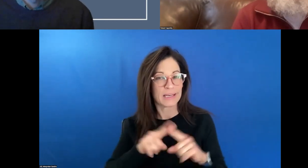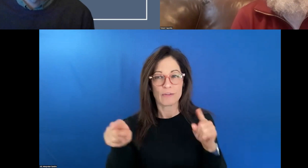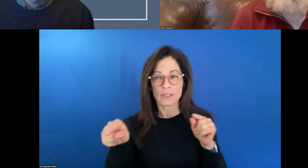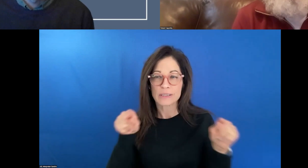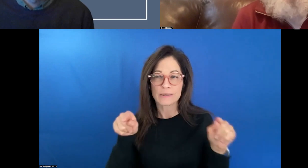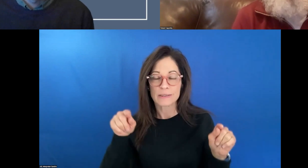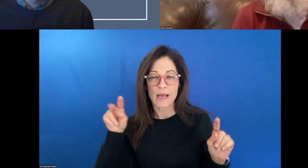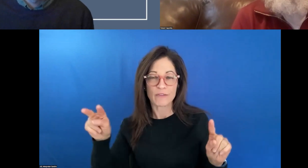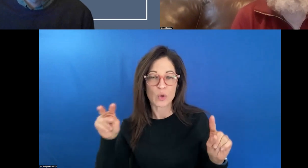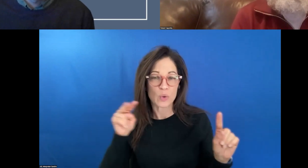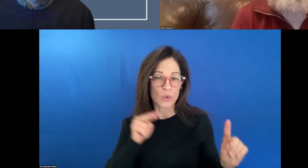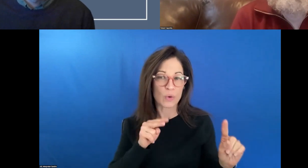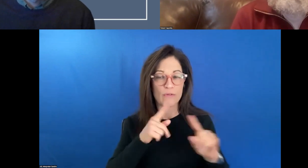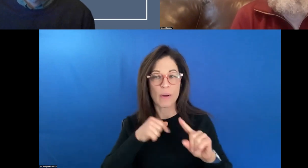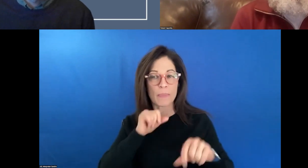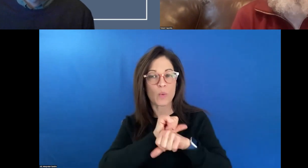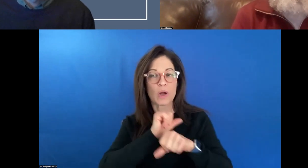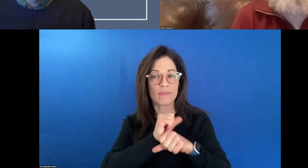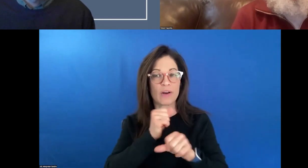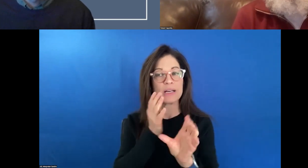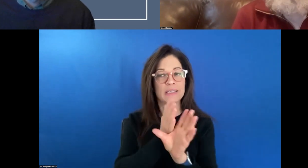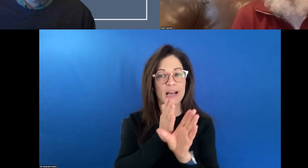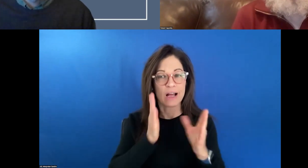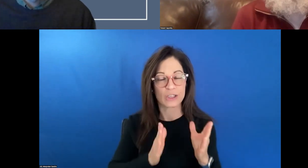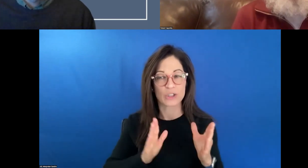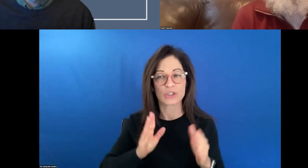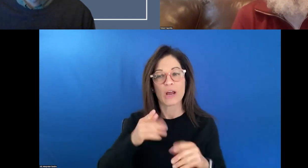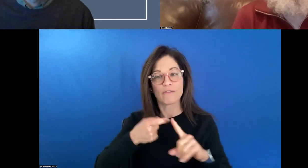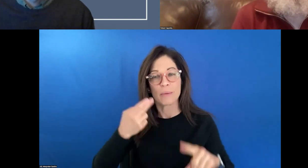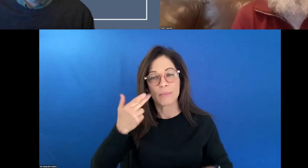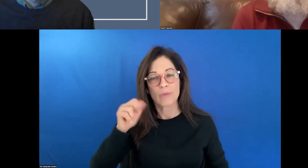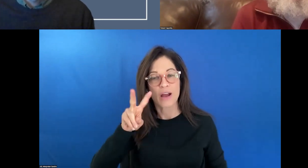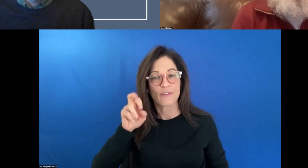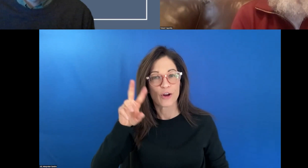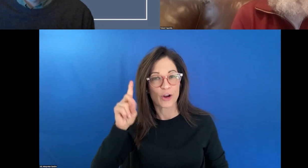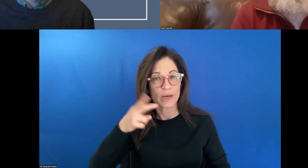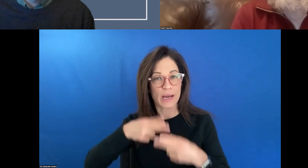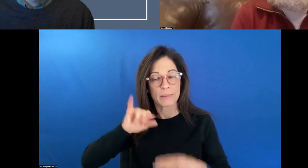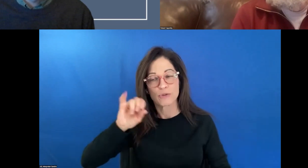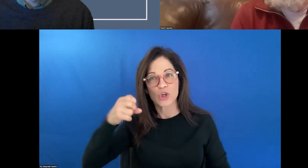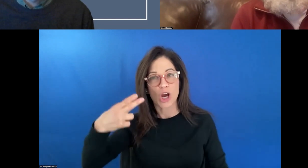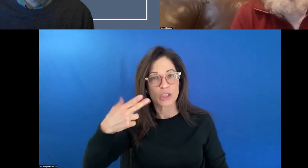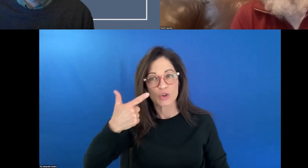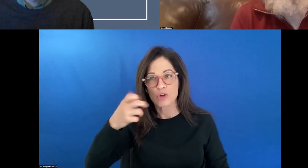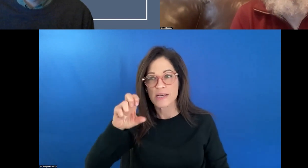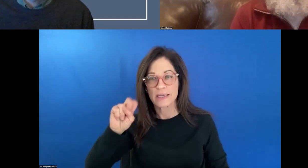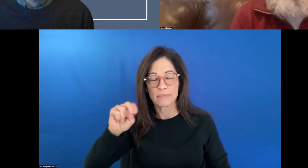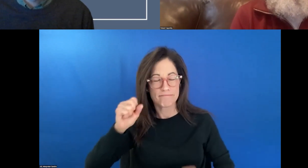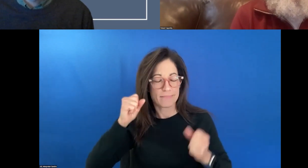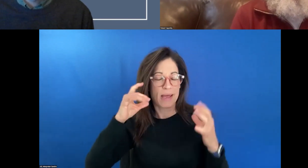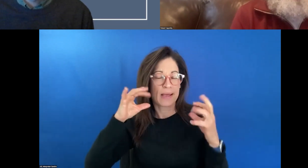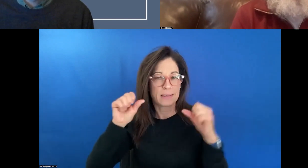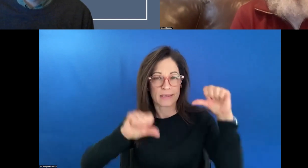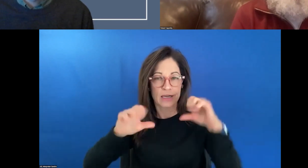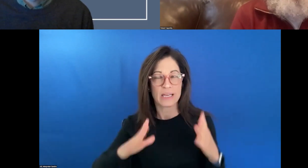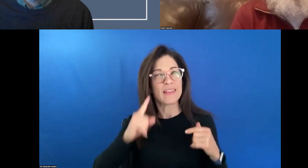that has come out of the work of the psychologist at Harvard, Josh Green, amazing scientist, where he thinks a lot about us and them